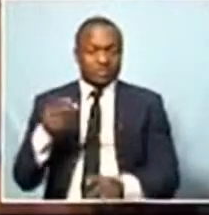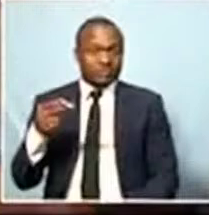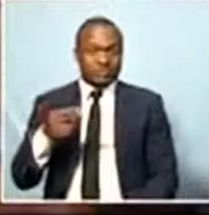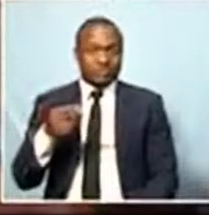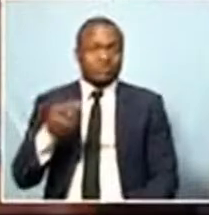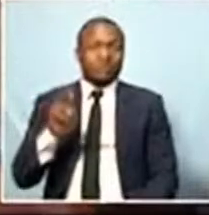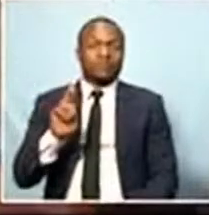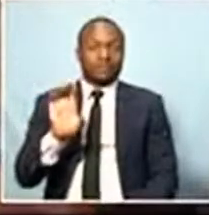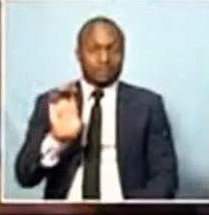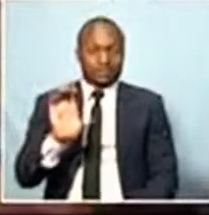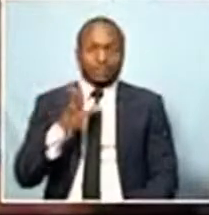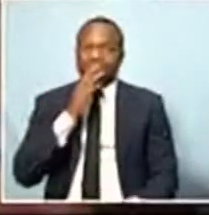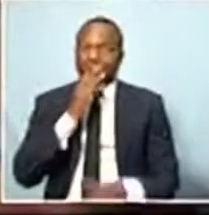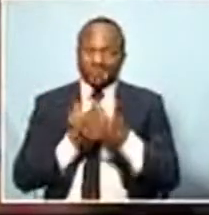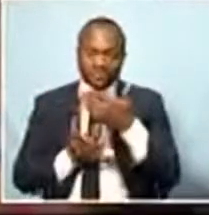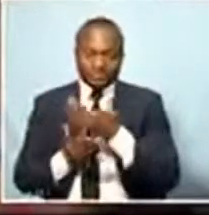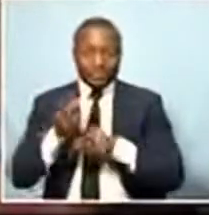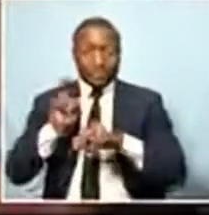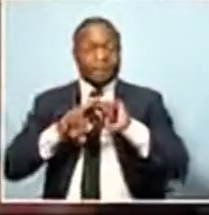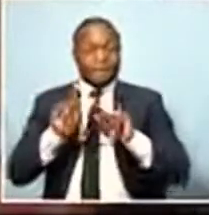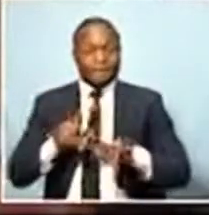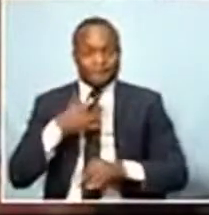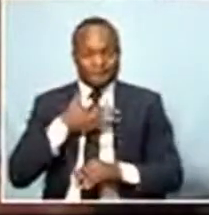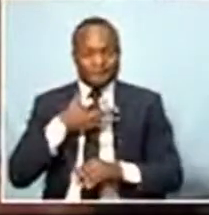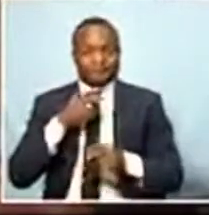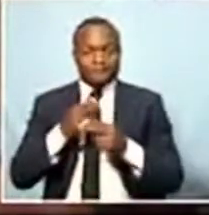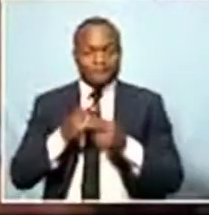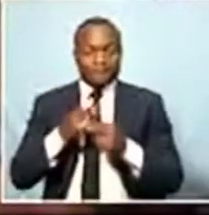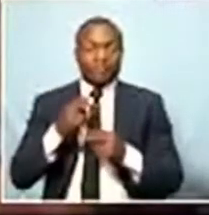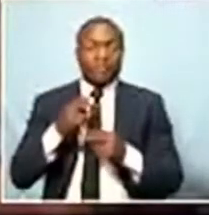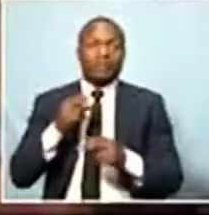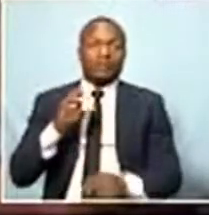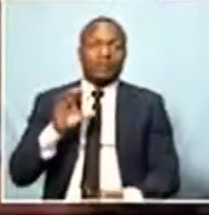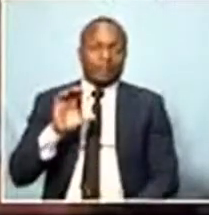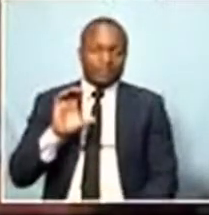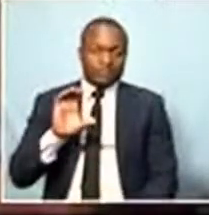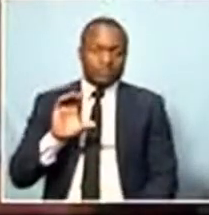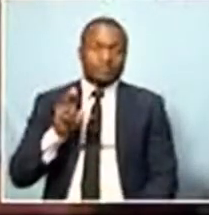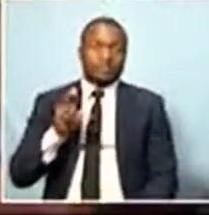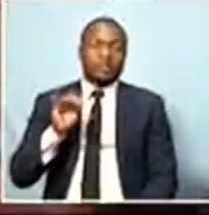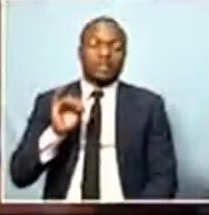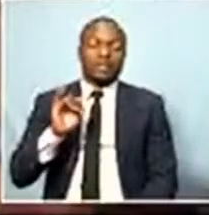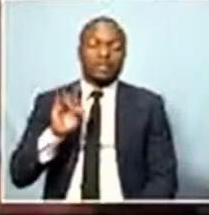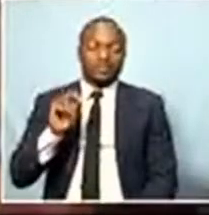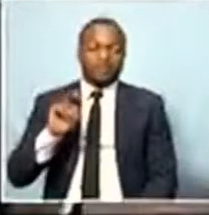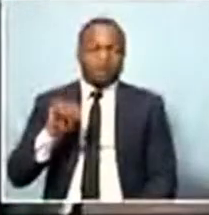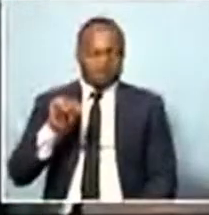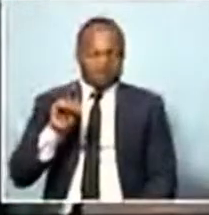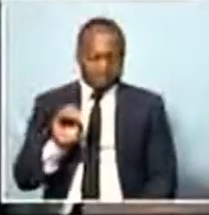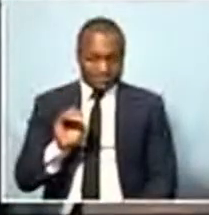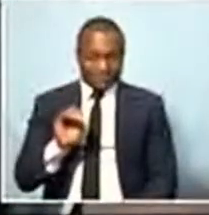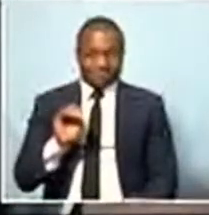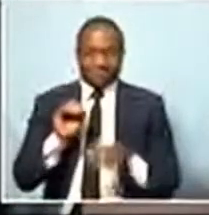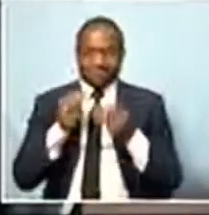Good morning, Chair. Good morning, Honorable members. My name is Chilambe Mpanga. I'm Manager Legal at the Human Rights Commission. Thank